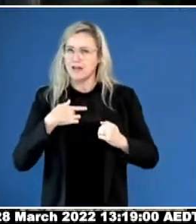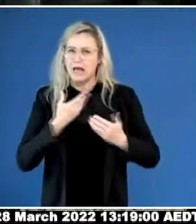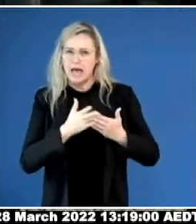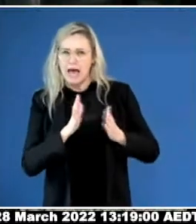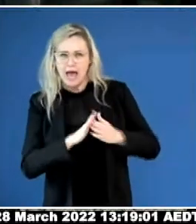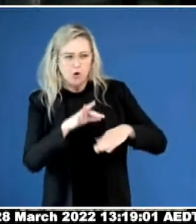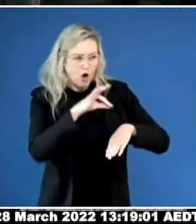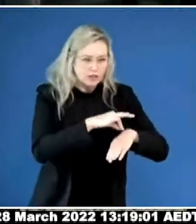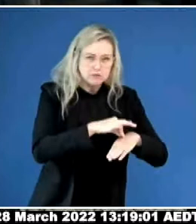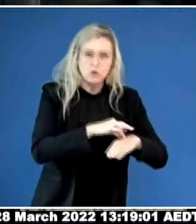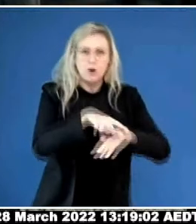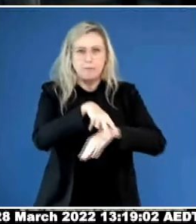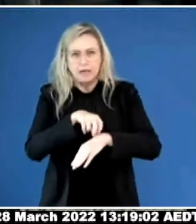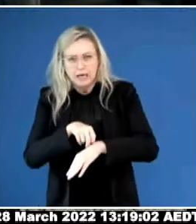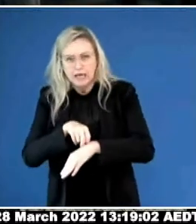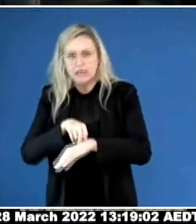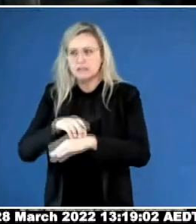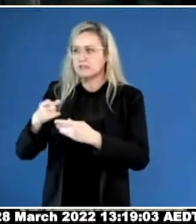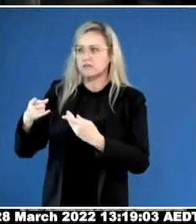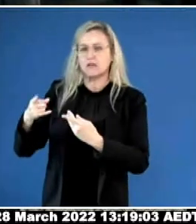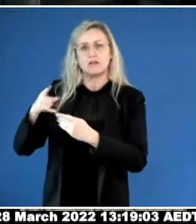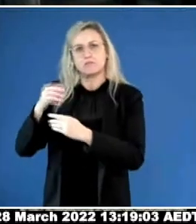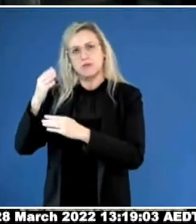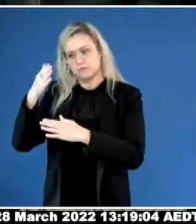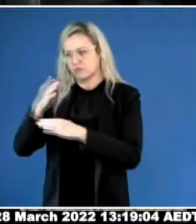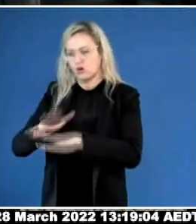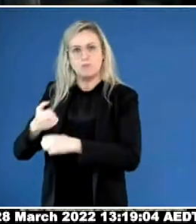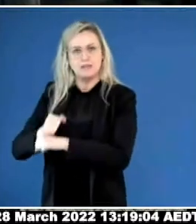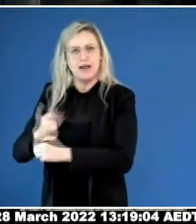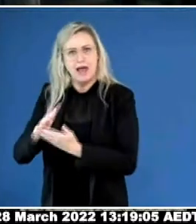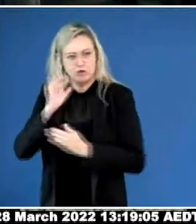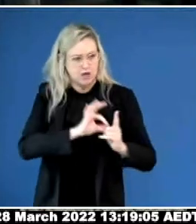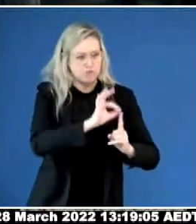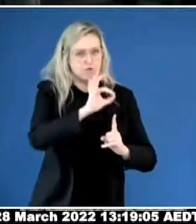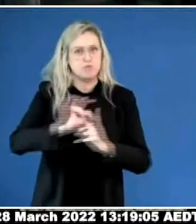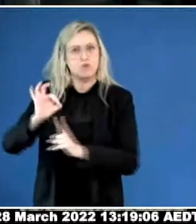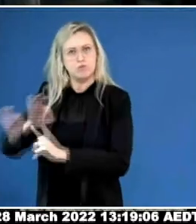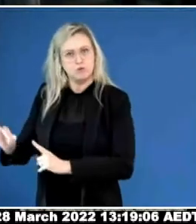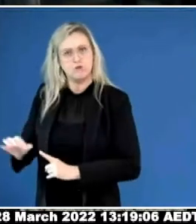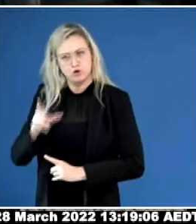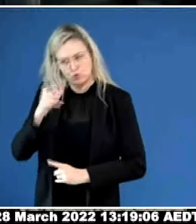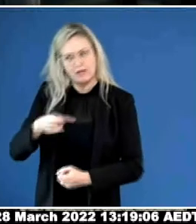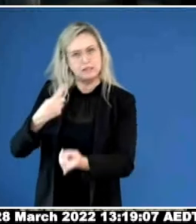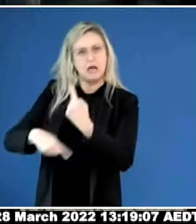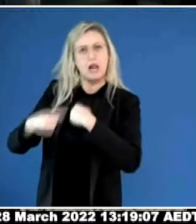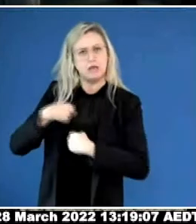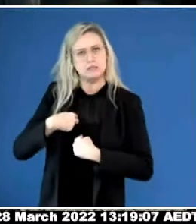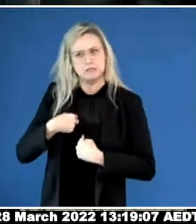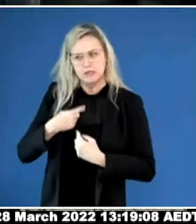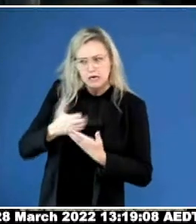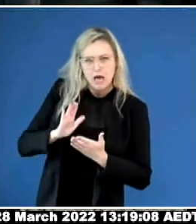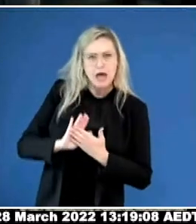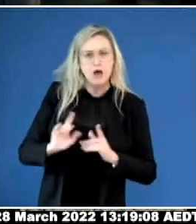short way in your statement. But what does need to change? What would make a difference to